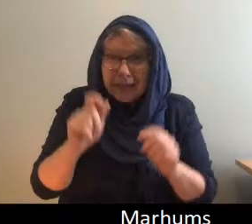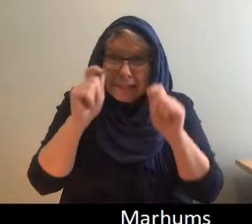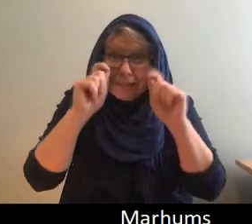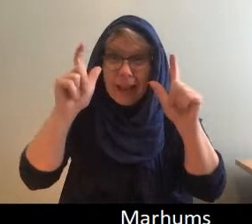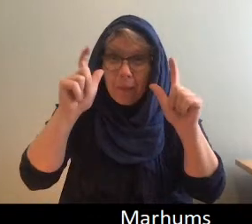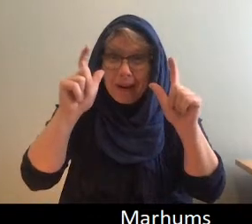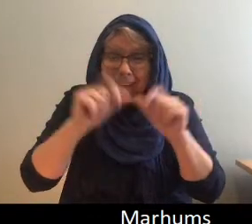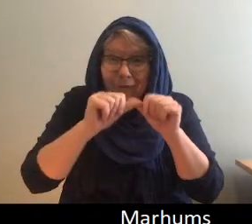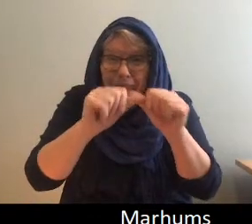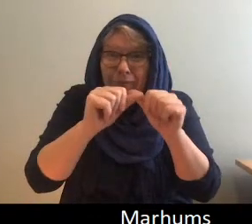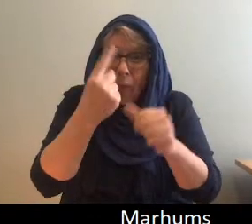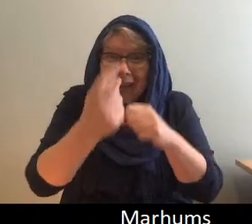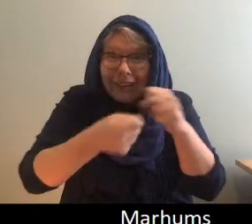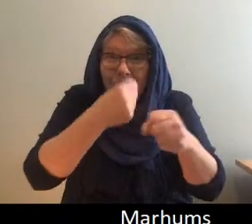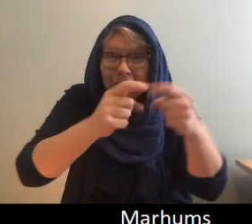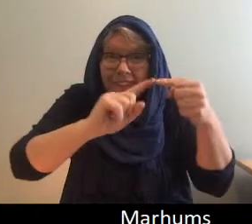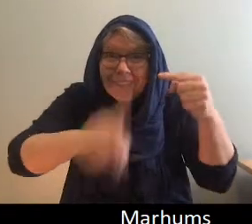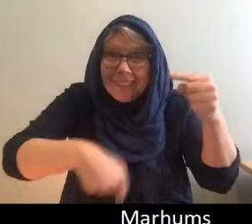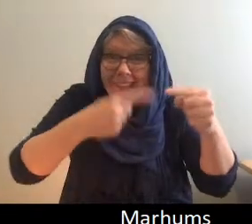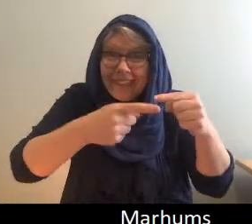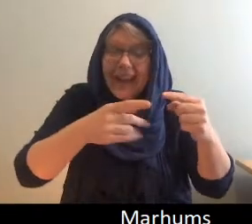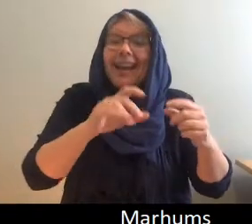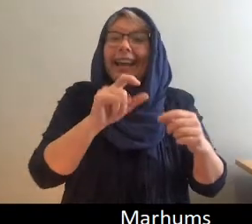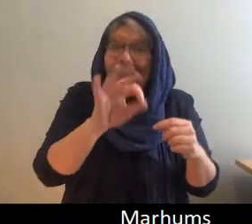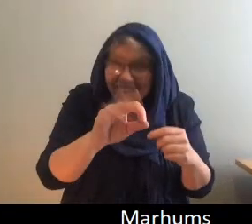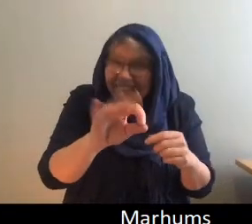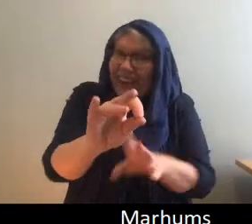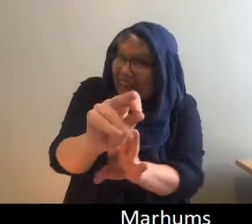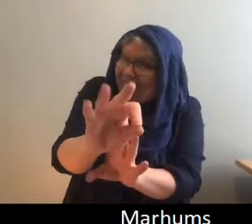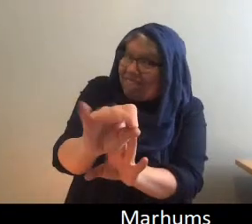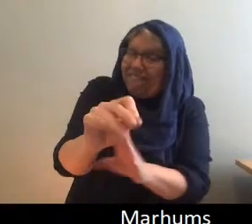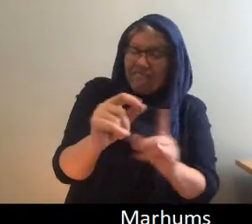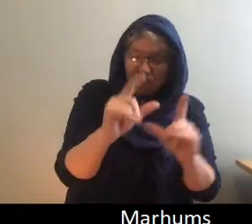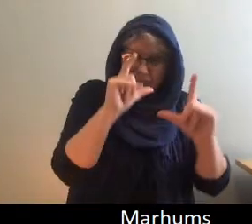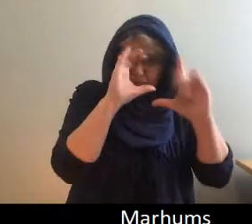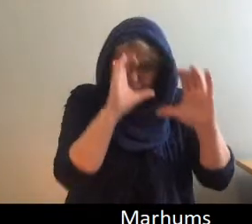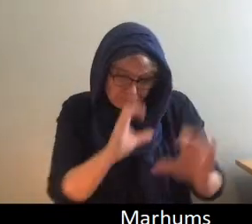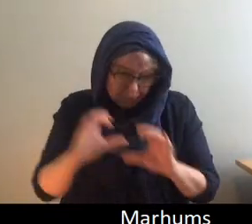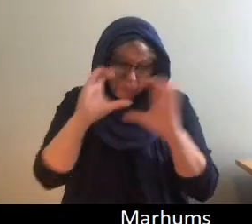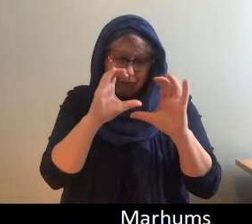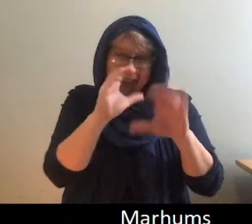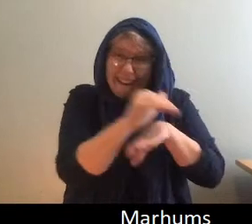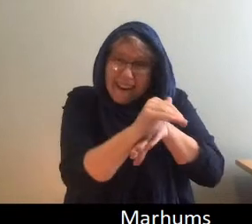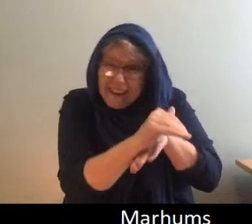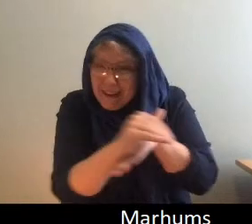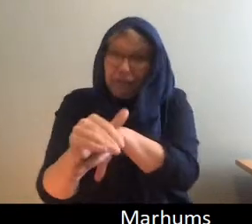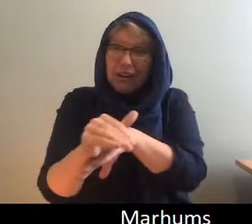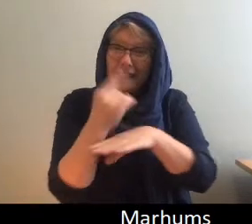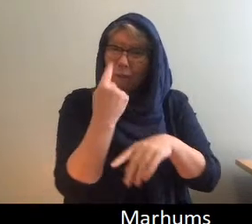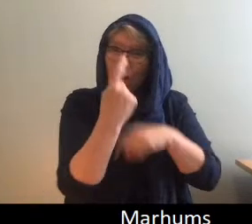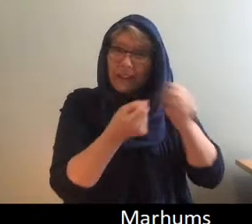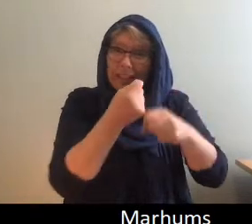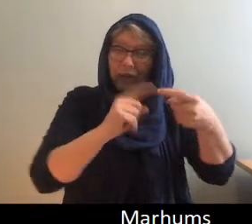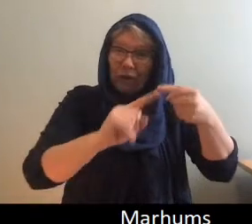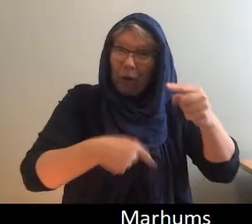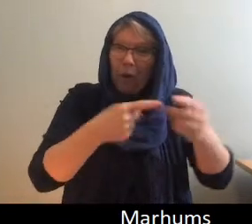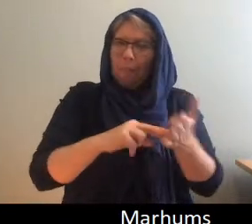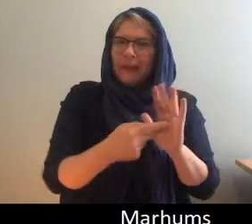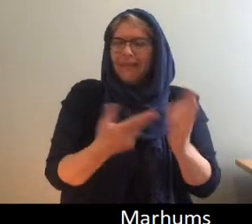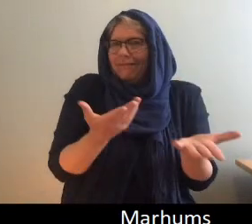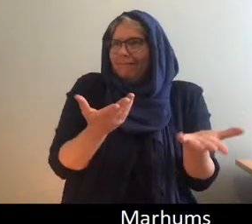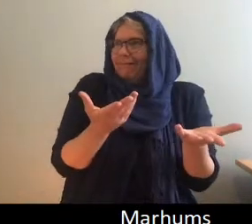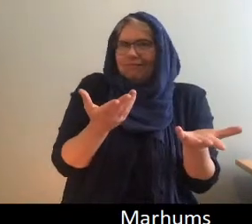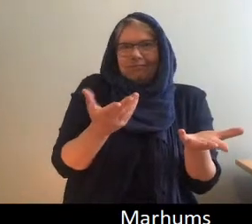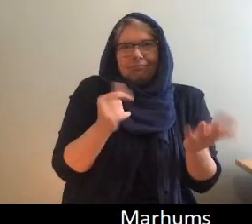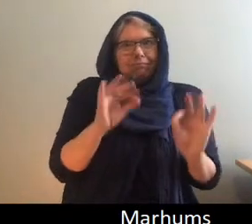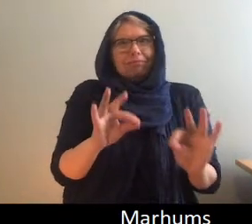Prophet of Islam, out of his infinite, out of his blessed mercy for the Ummah, for the community, and the Prophet